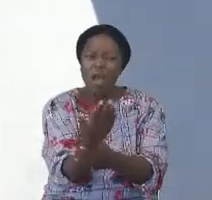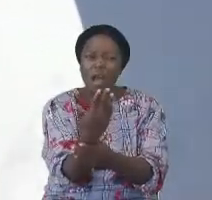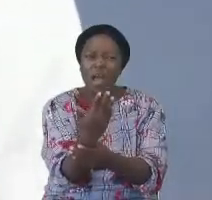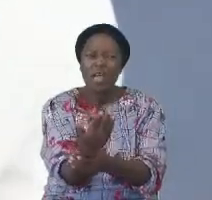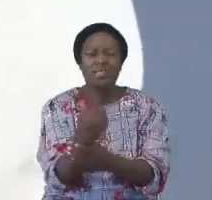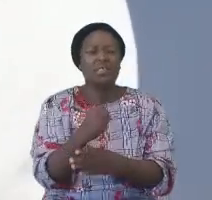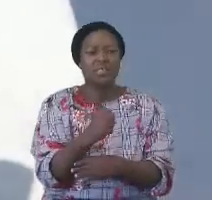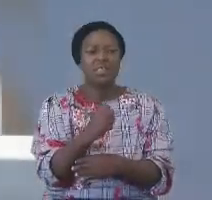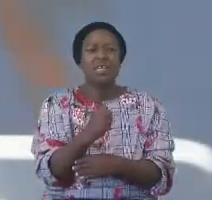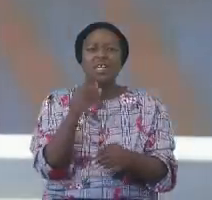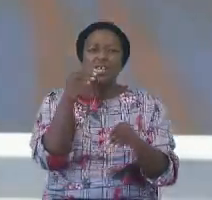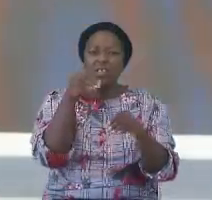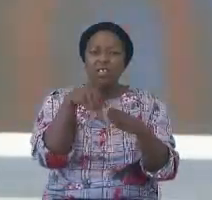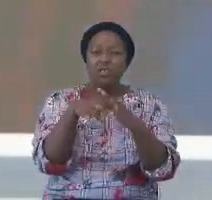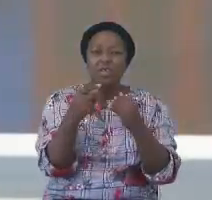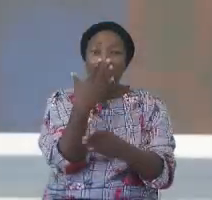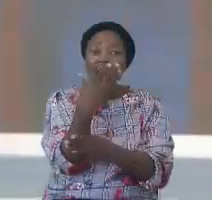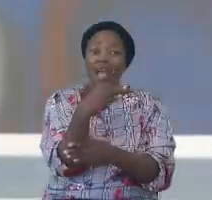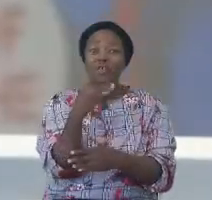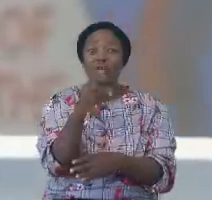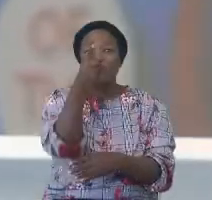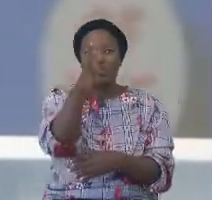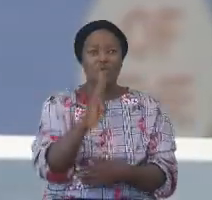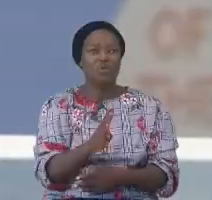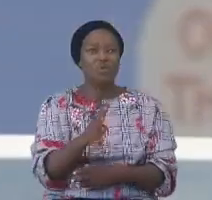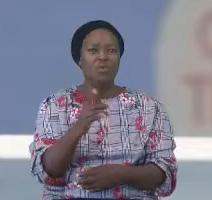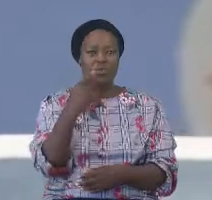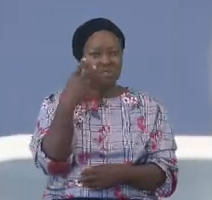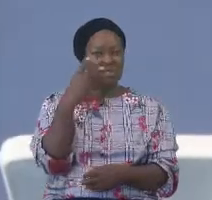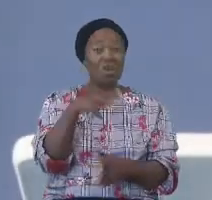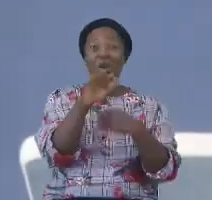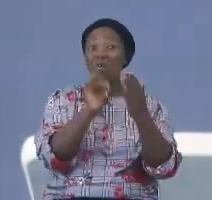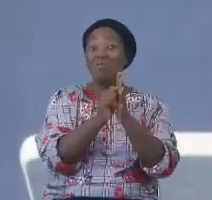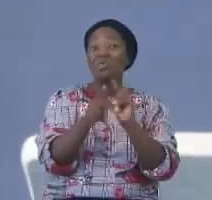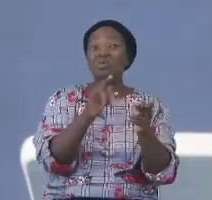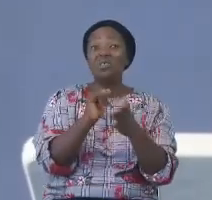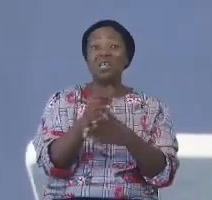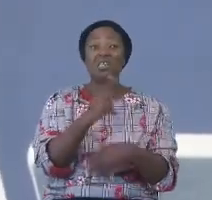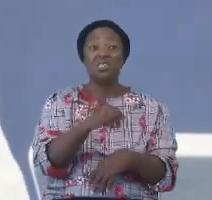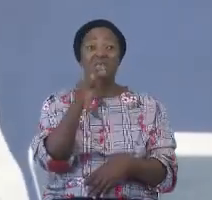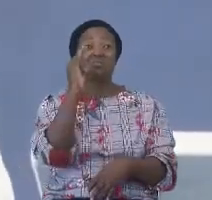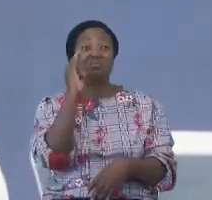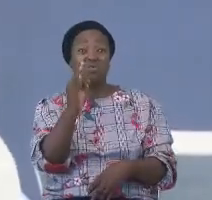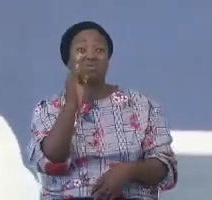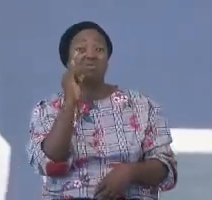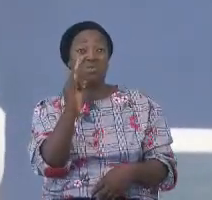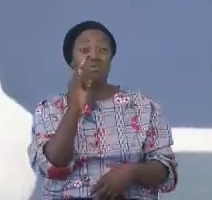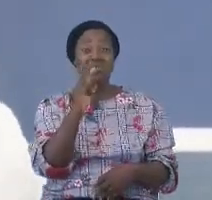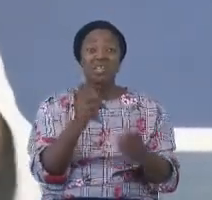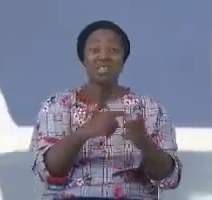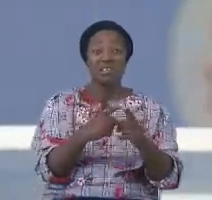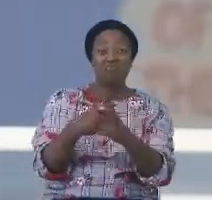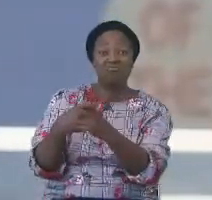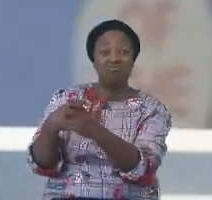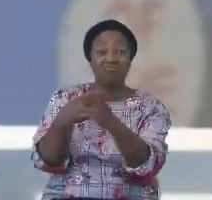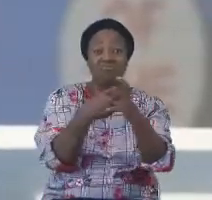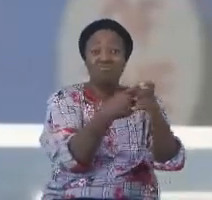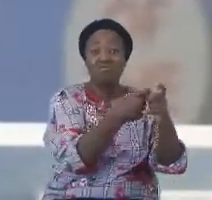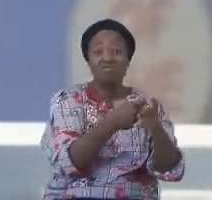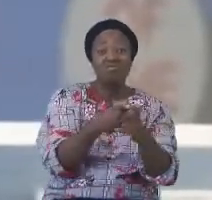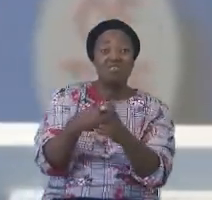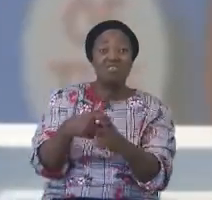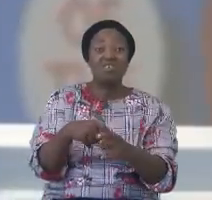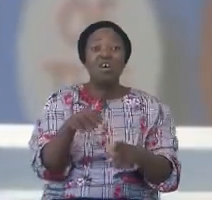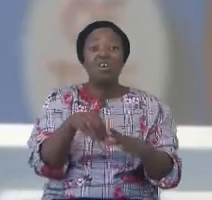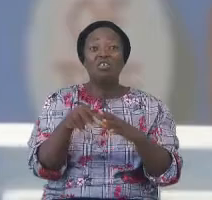my spirit into thy hands into the hand of god you know all those people they